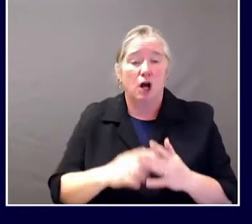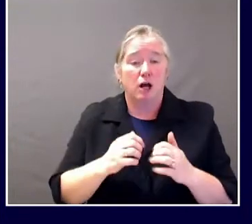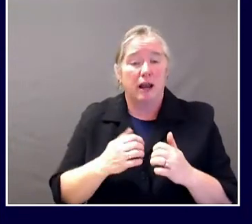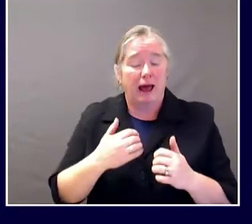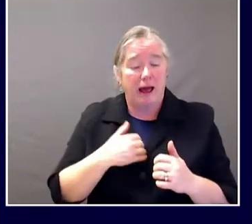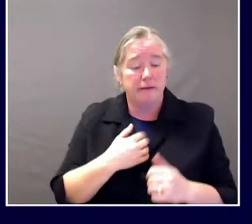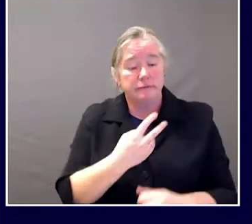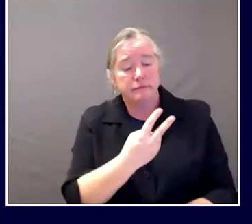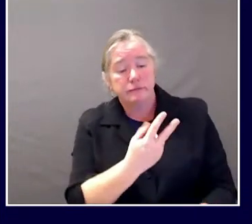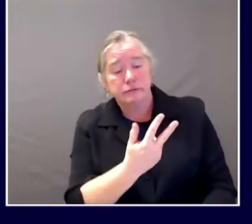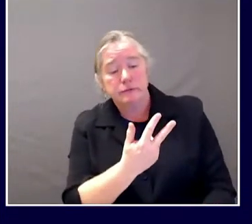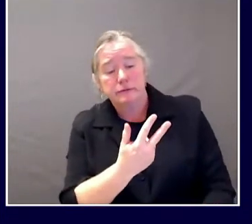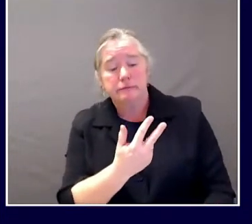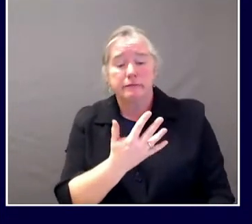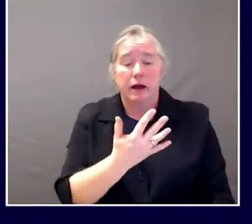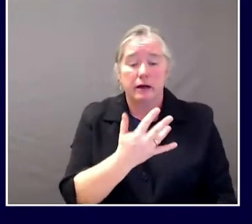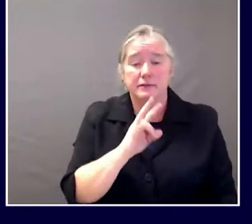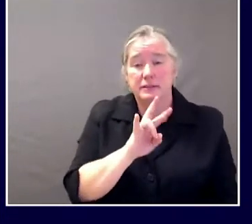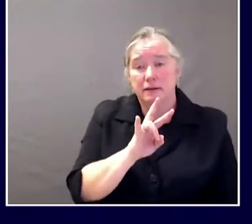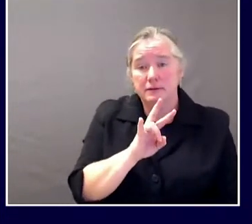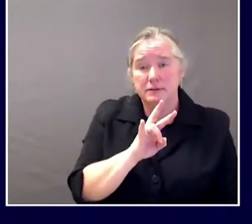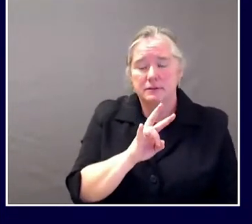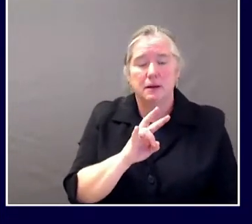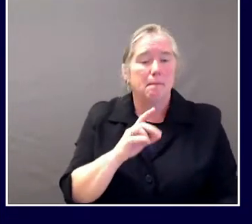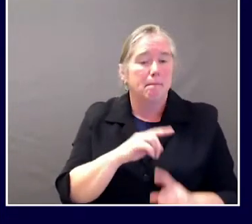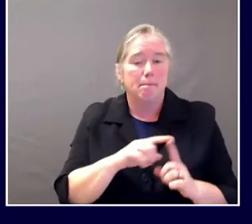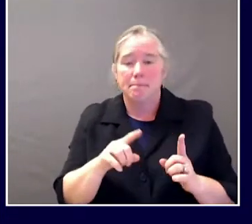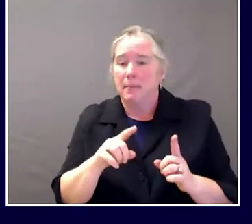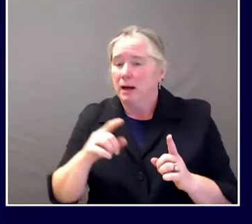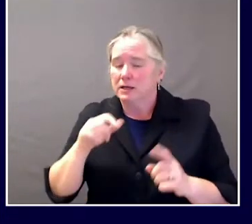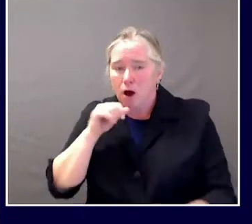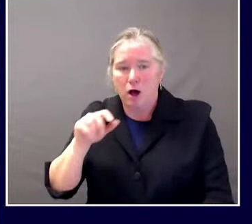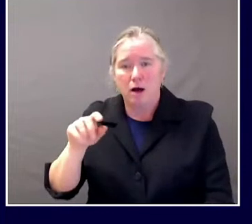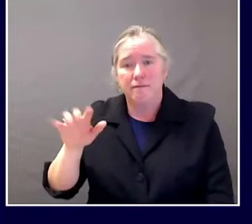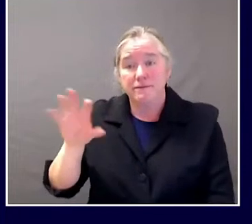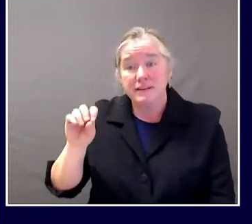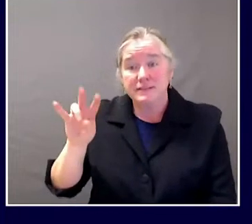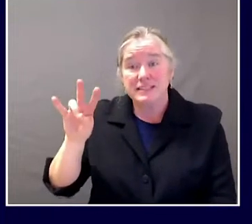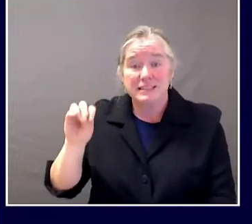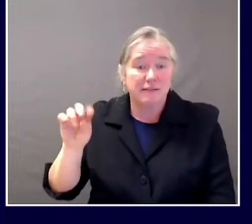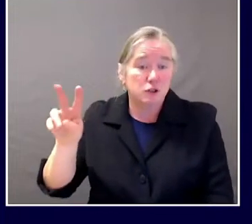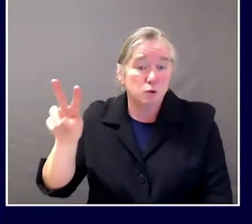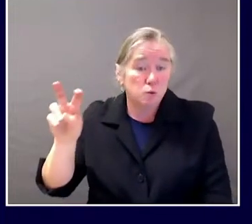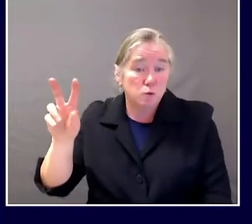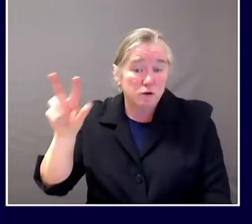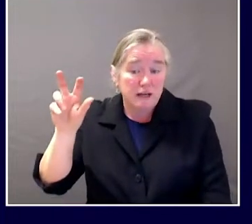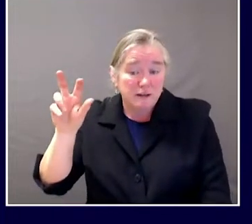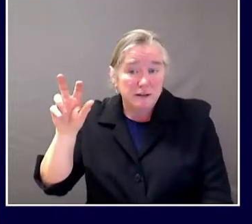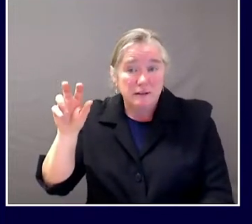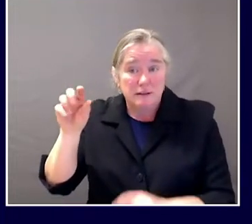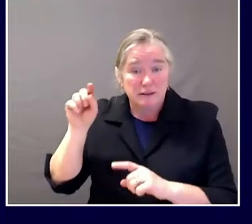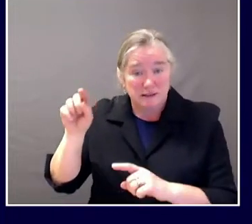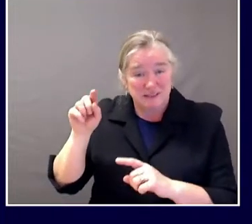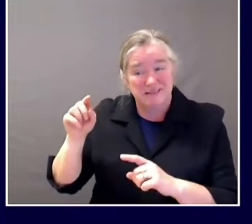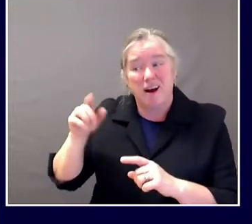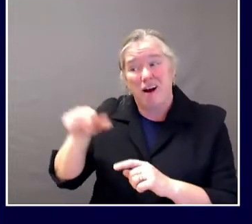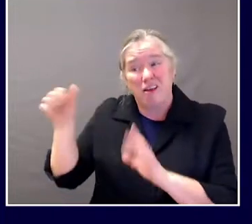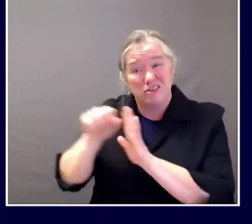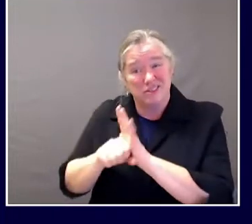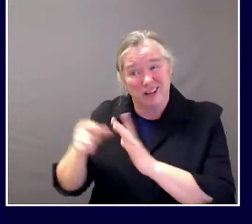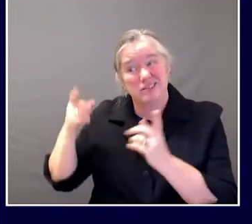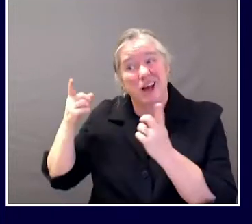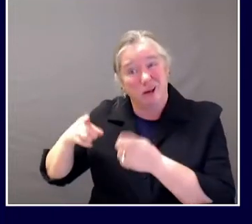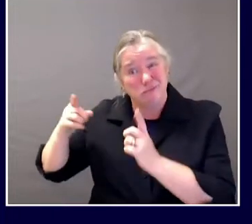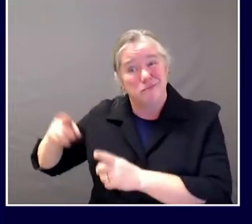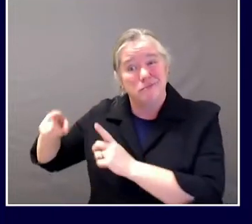and don't rise to 50, 70, 200 cases, as happens with some degree of regularity in other states. I'm